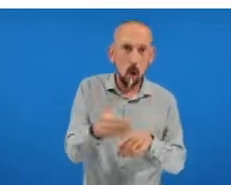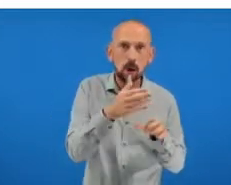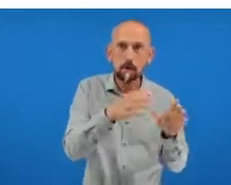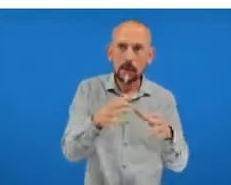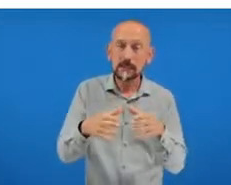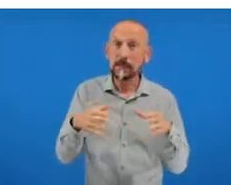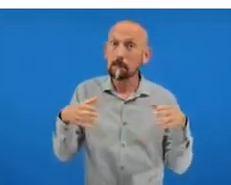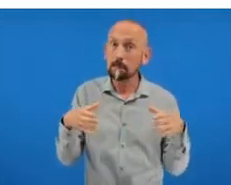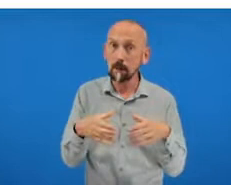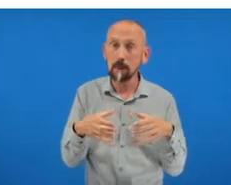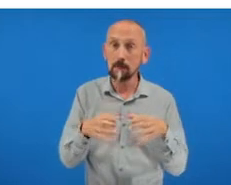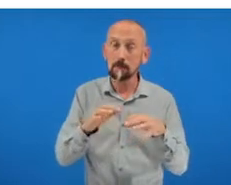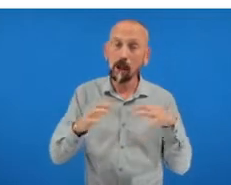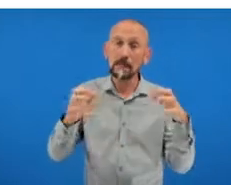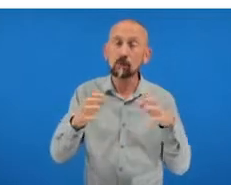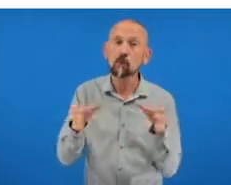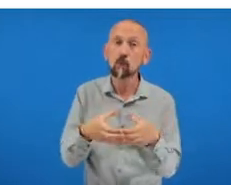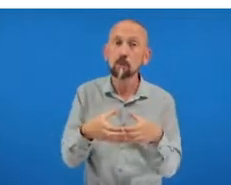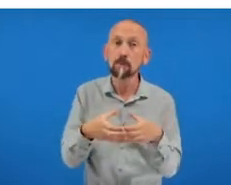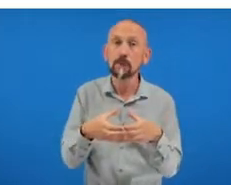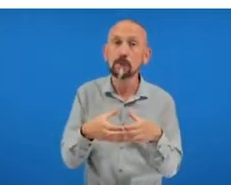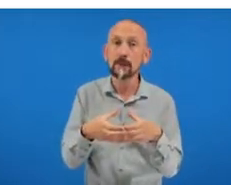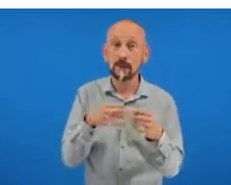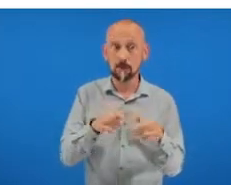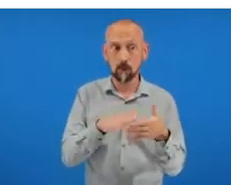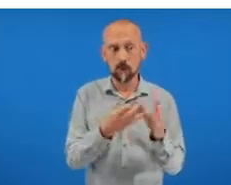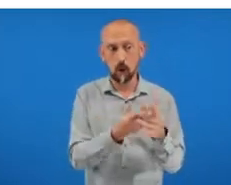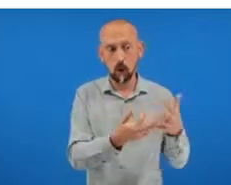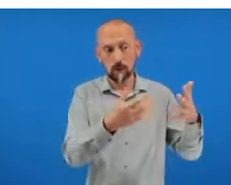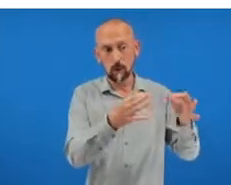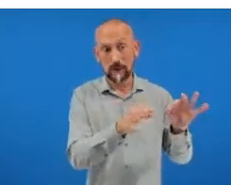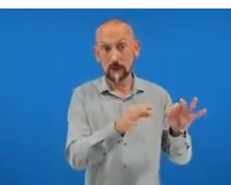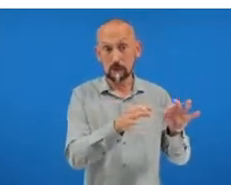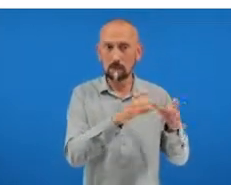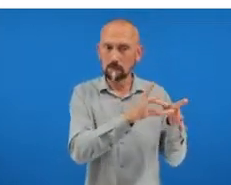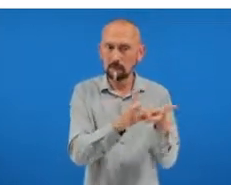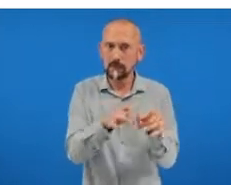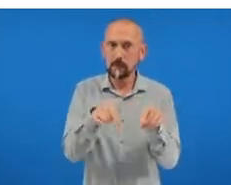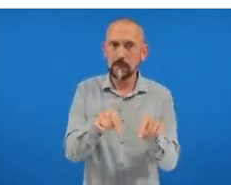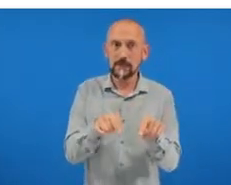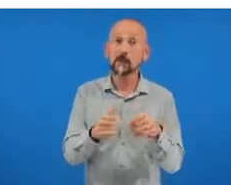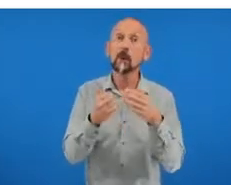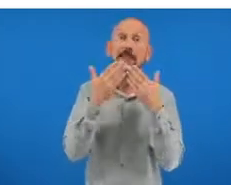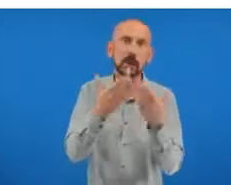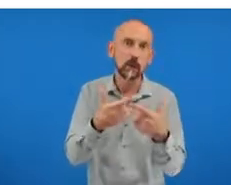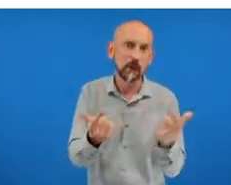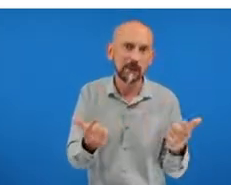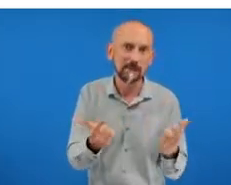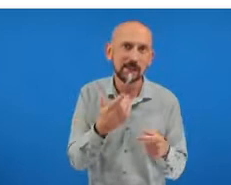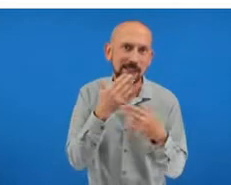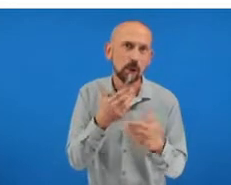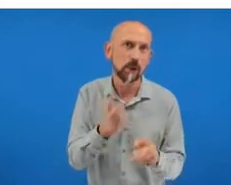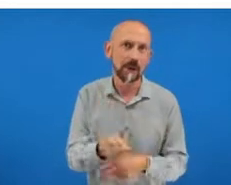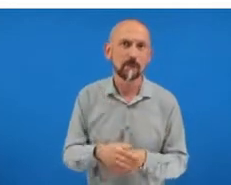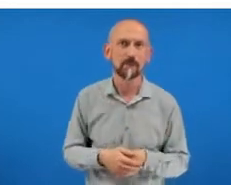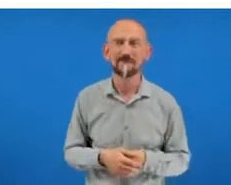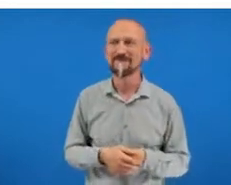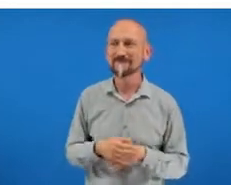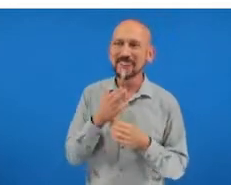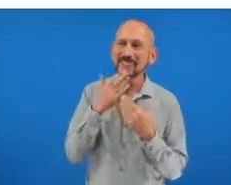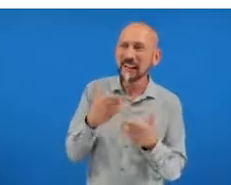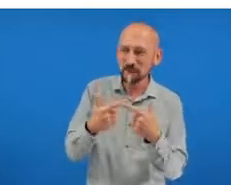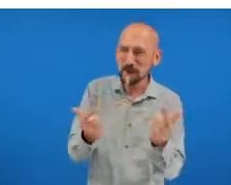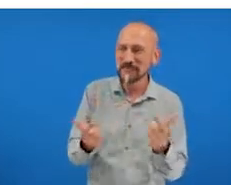a lot of interest in terms of the questions that are coming through. Thank you again for joining us. Thank you so much. Thank